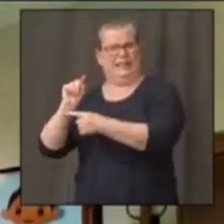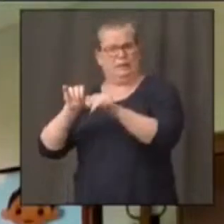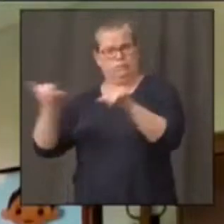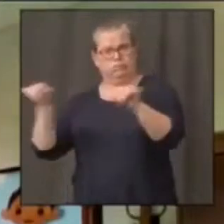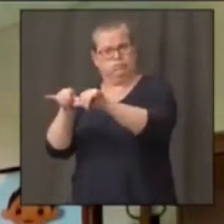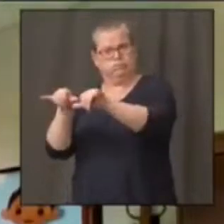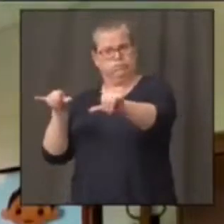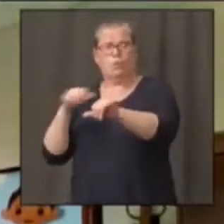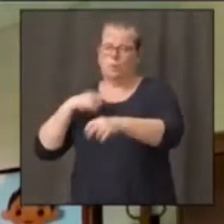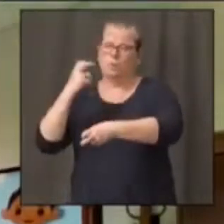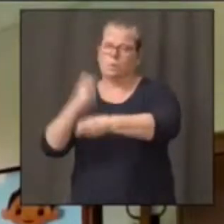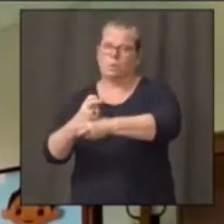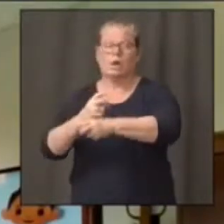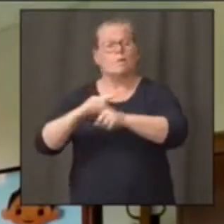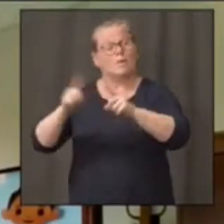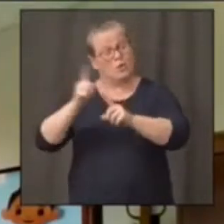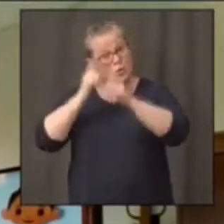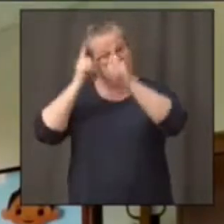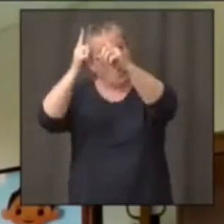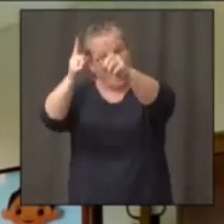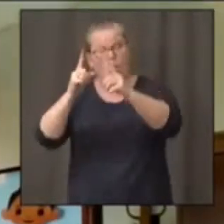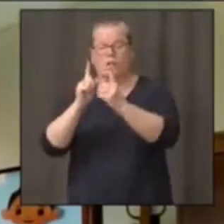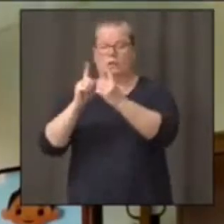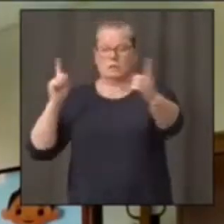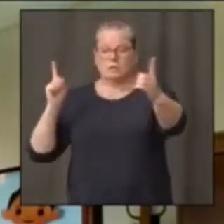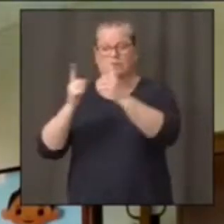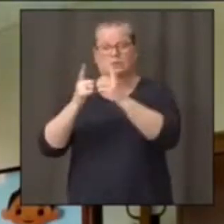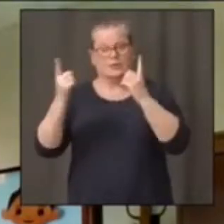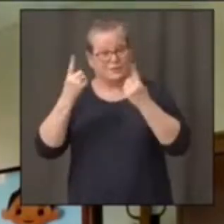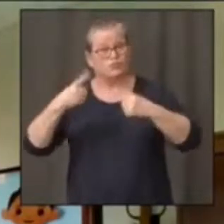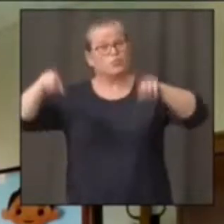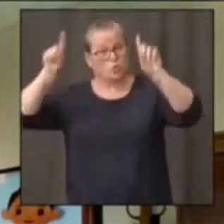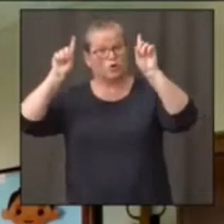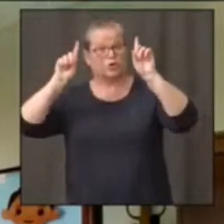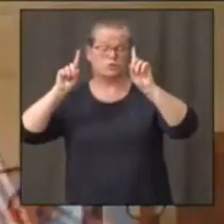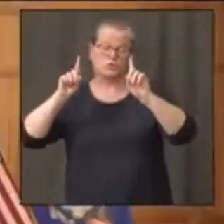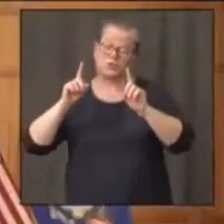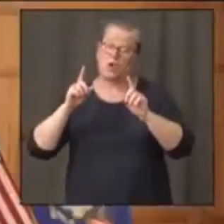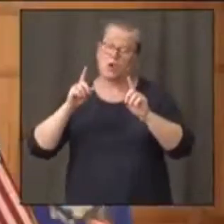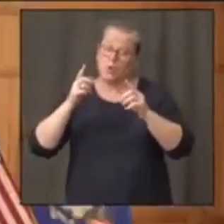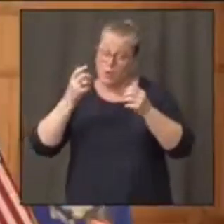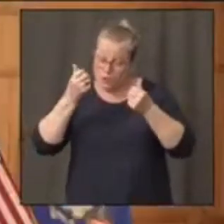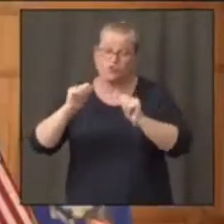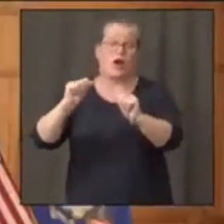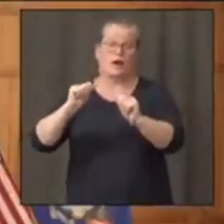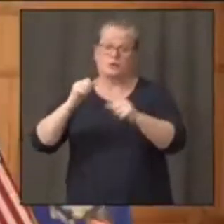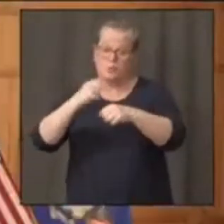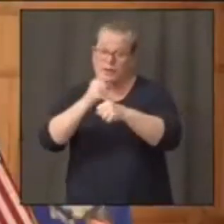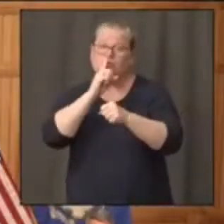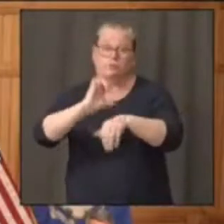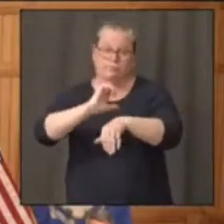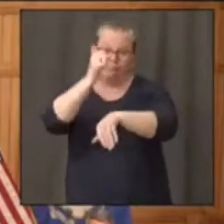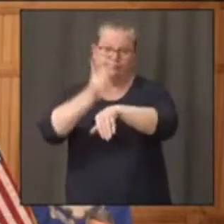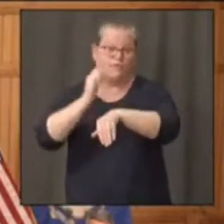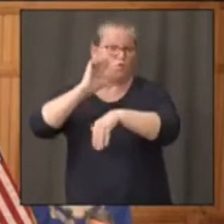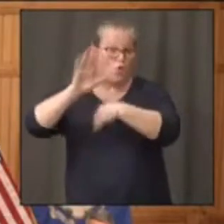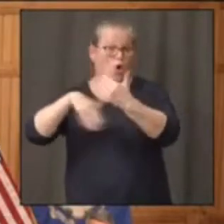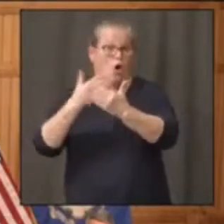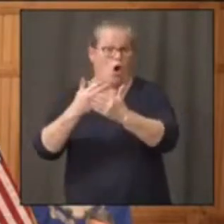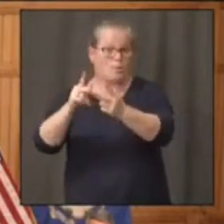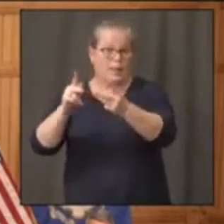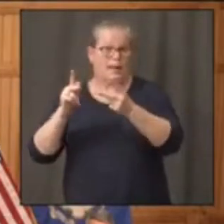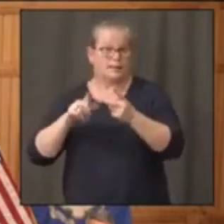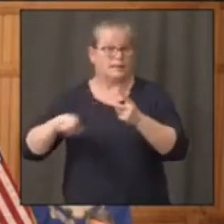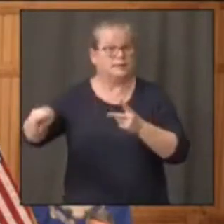social distancing is a strategy that's used in all spaces. And a question for the governor, is out-of-state vehicle